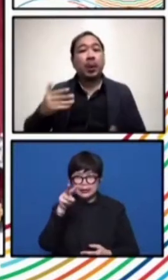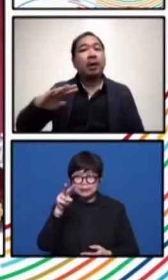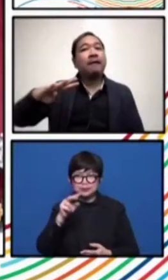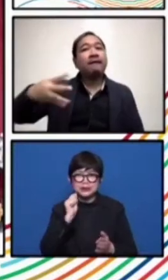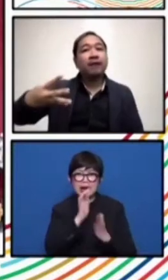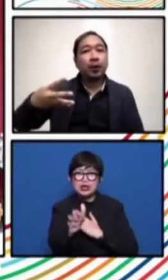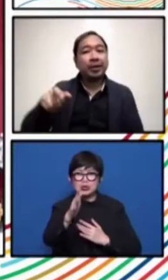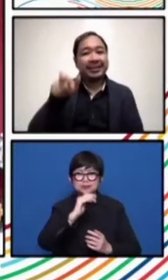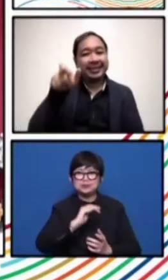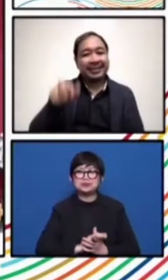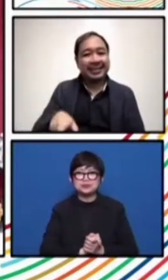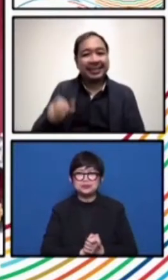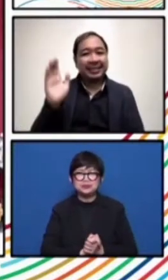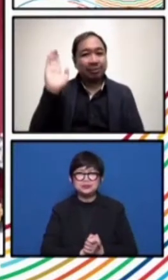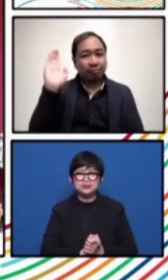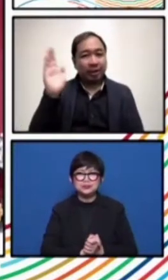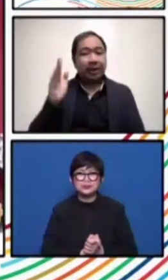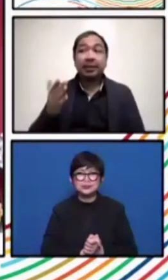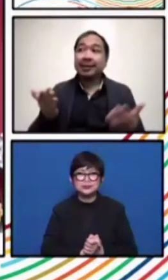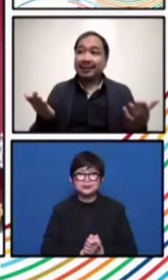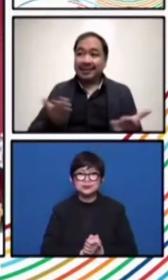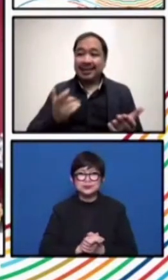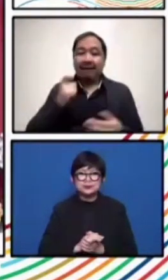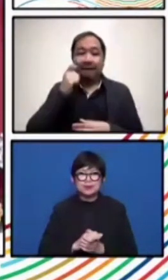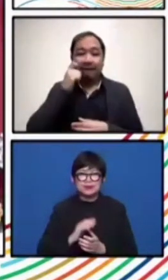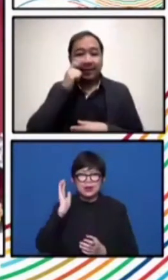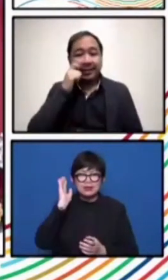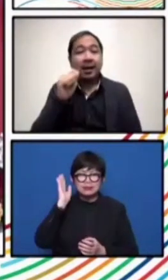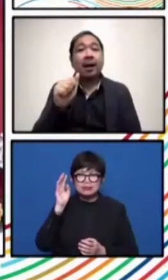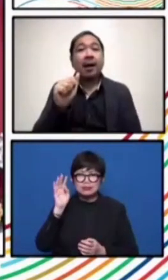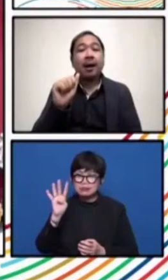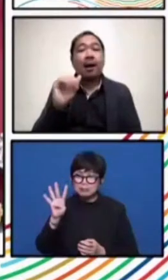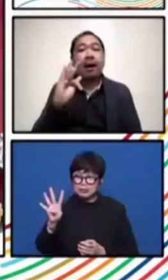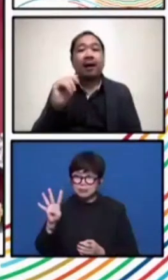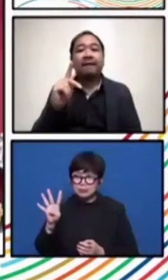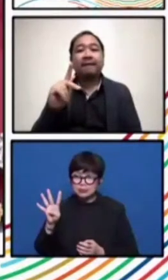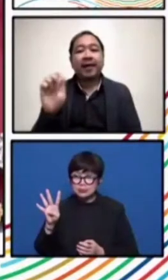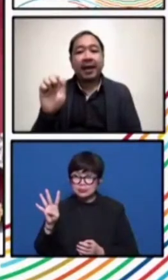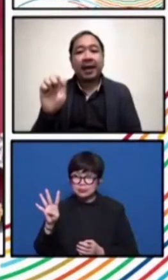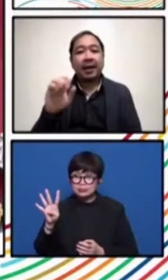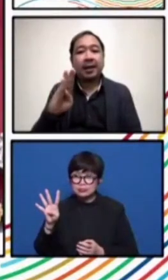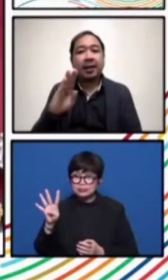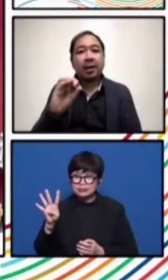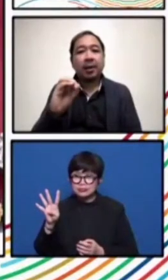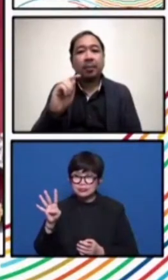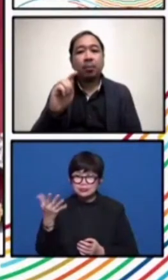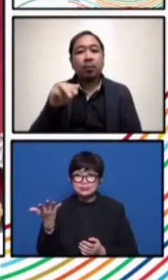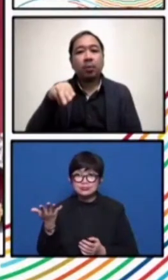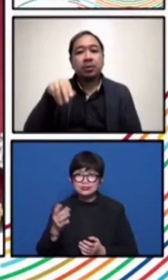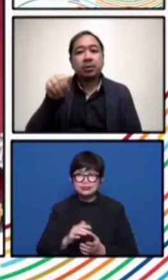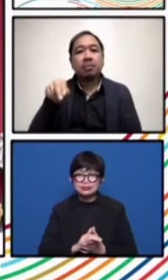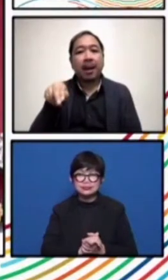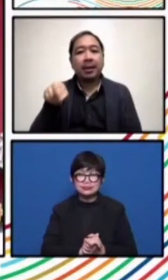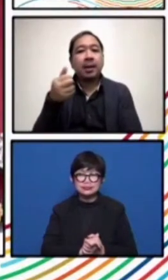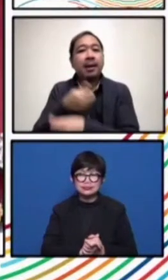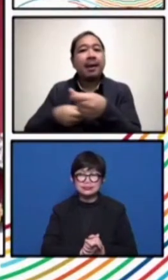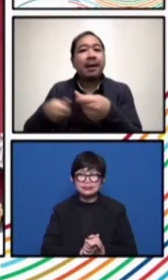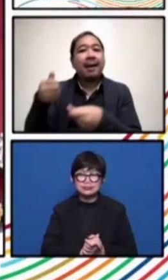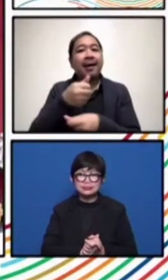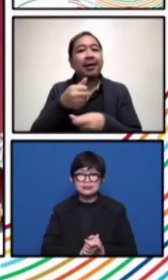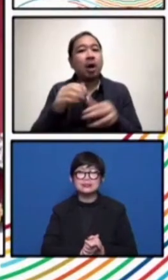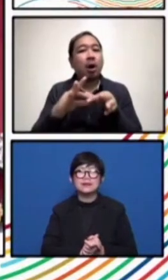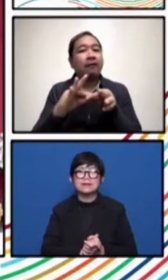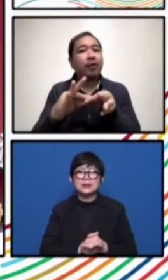with us on site heads head of Resident coordinator's office senior strategic planner